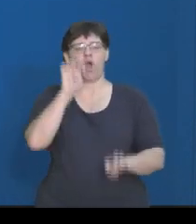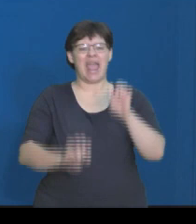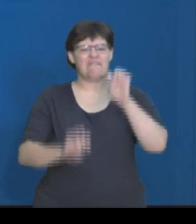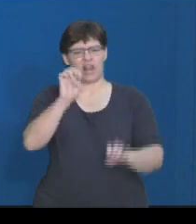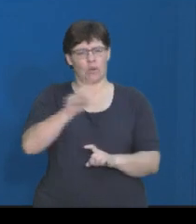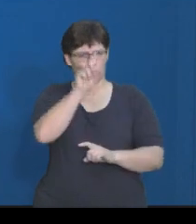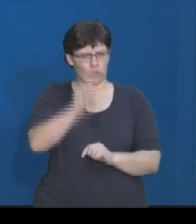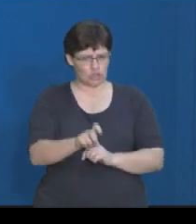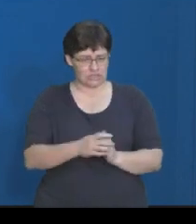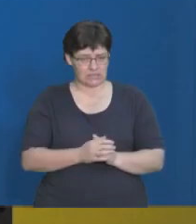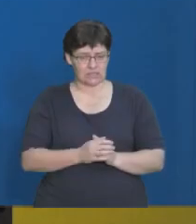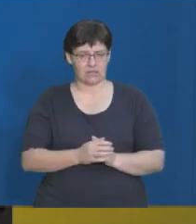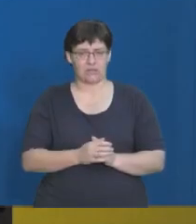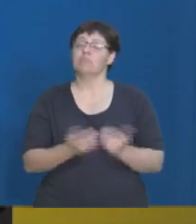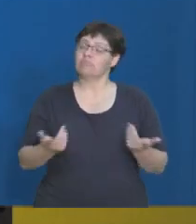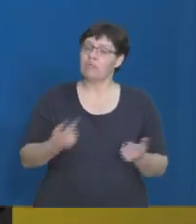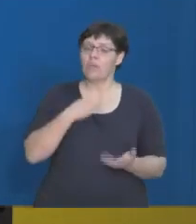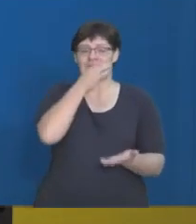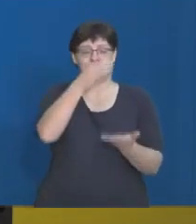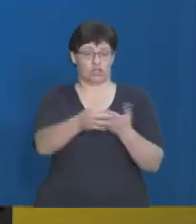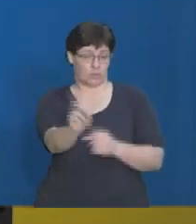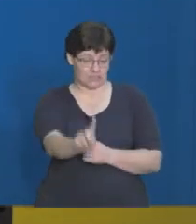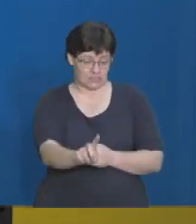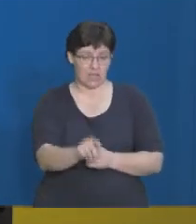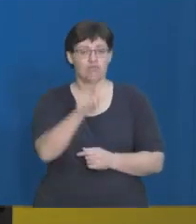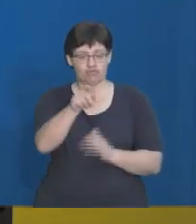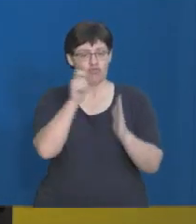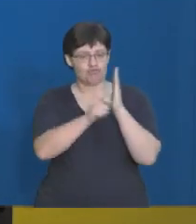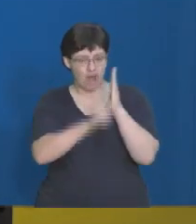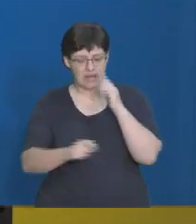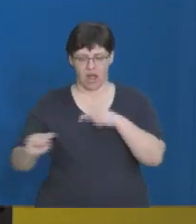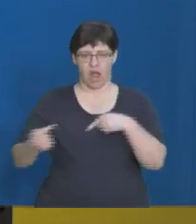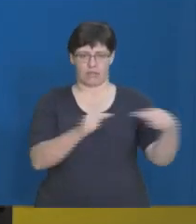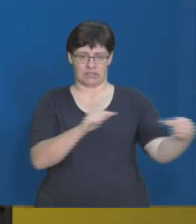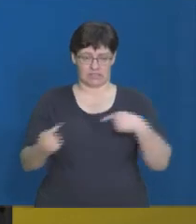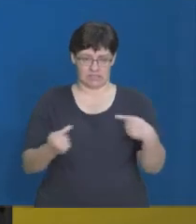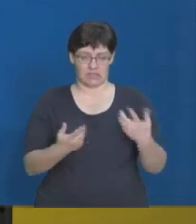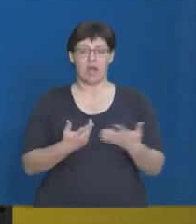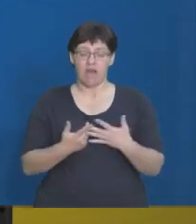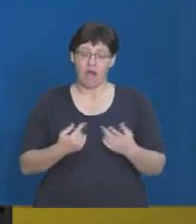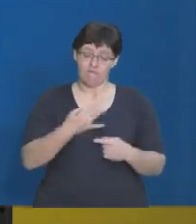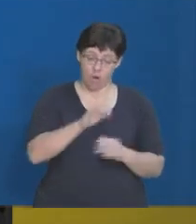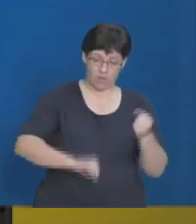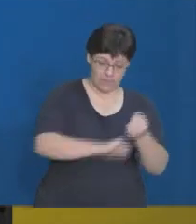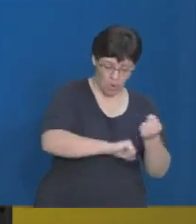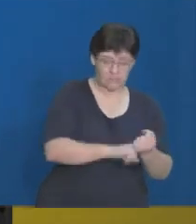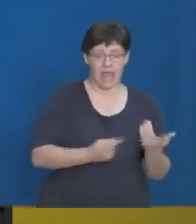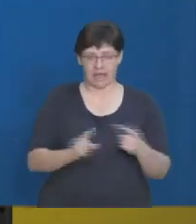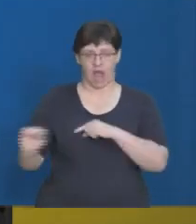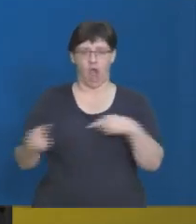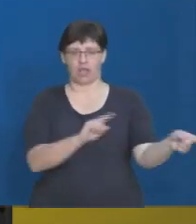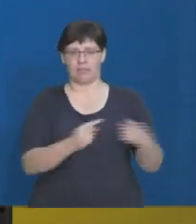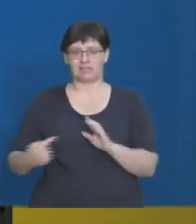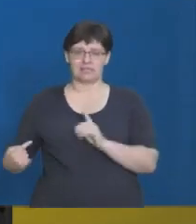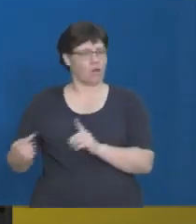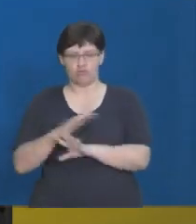kind of question, boys and girls, I would suggest that you write arguments for and also arguments against. Then be able to draw